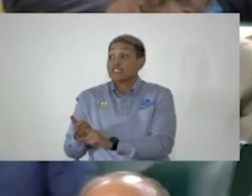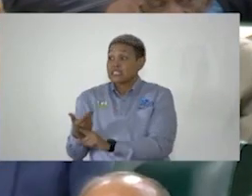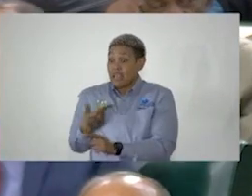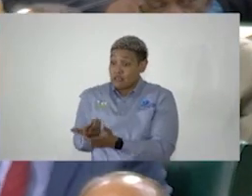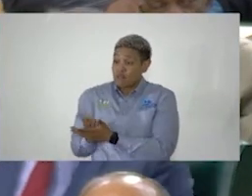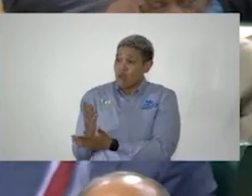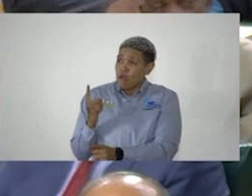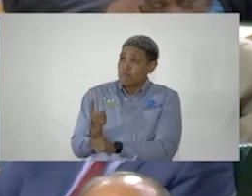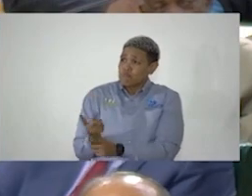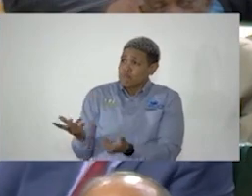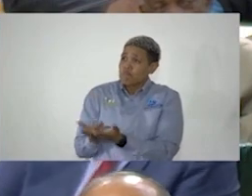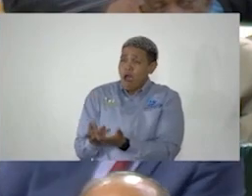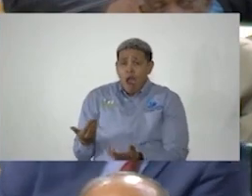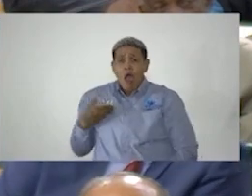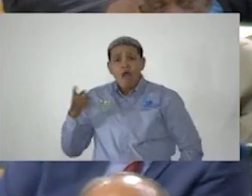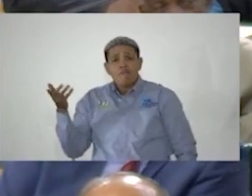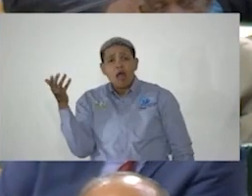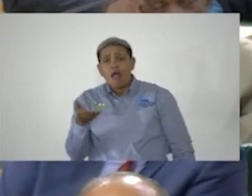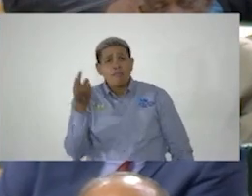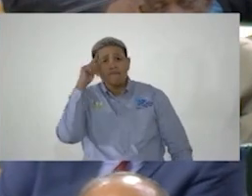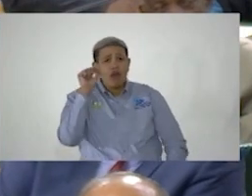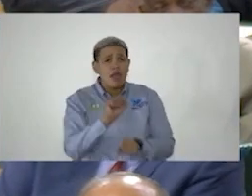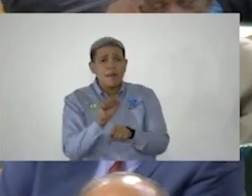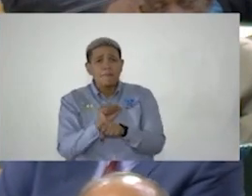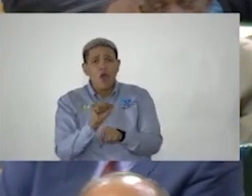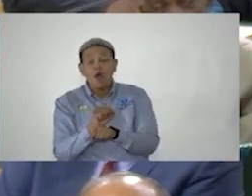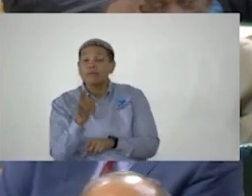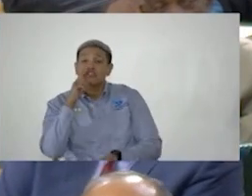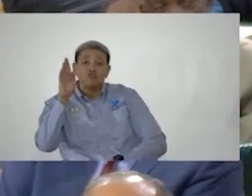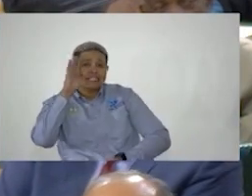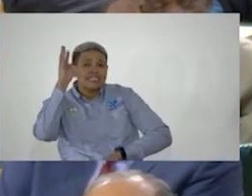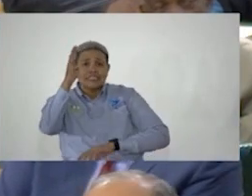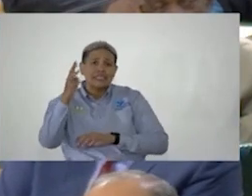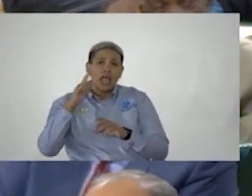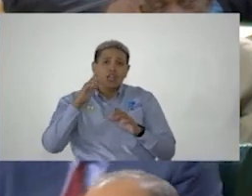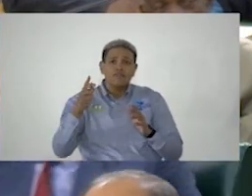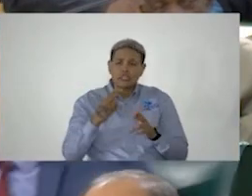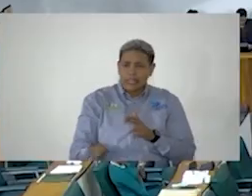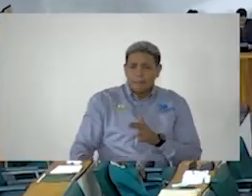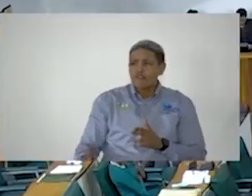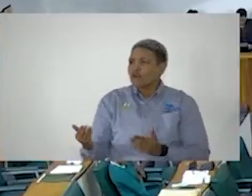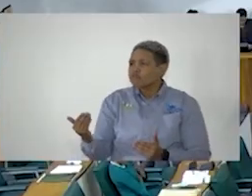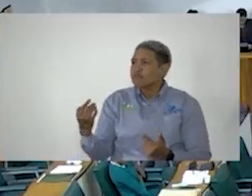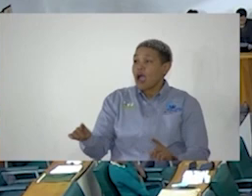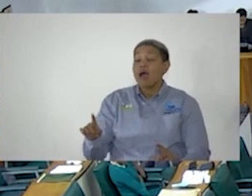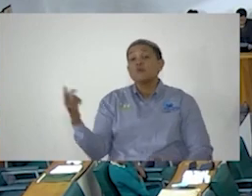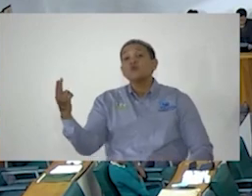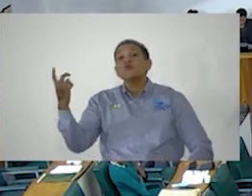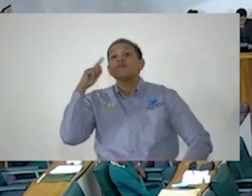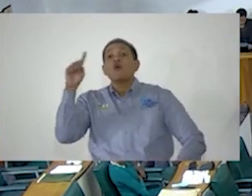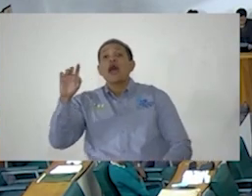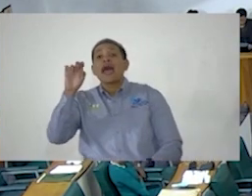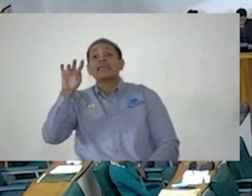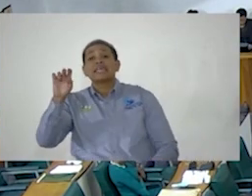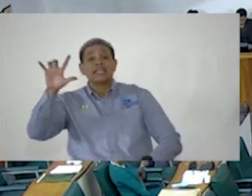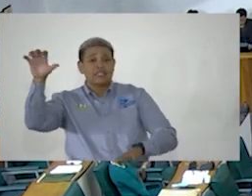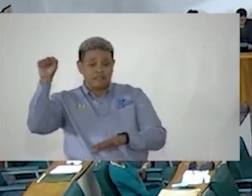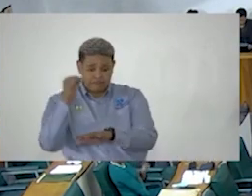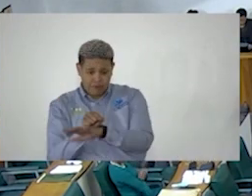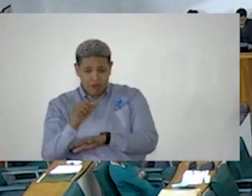rightful place. They are useful for employment that is designed to be temporary in nature. They're also useful in executive